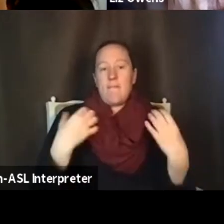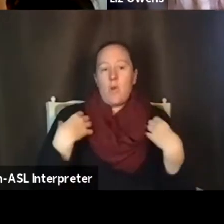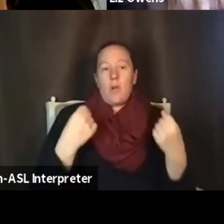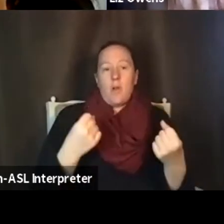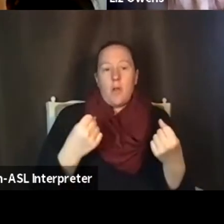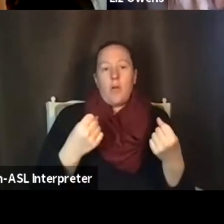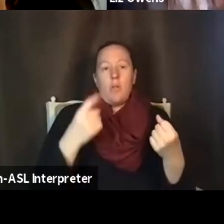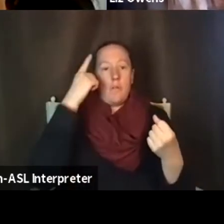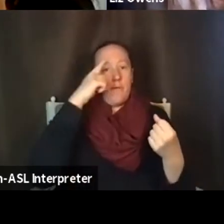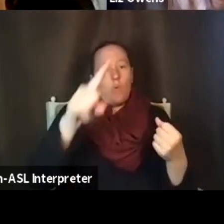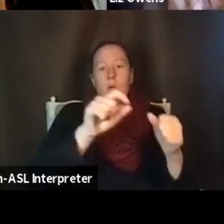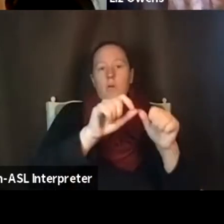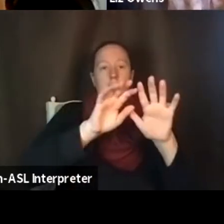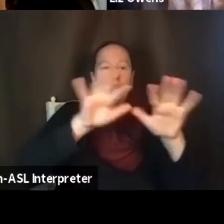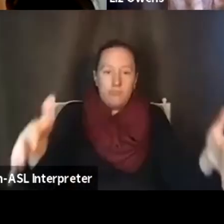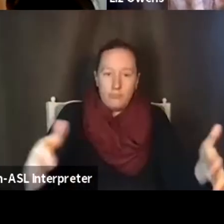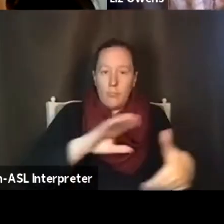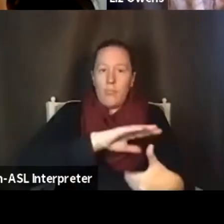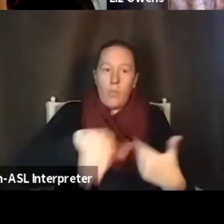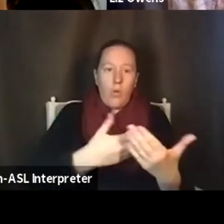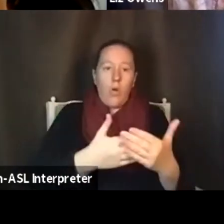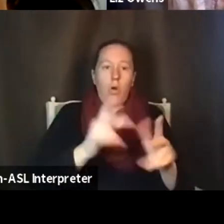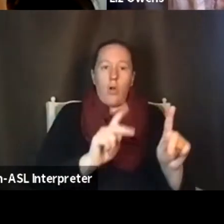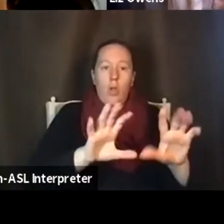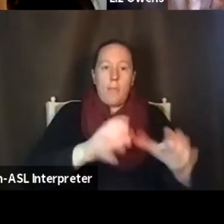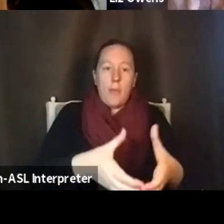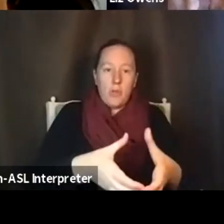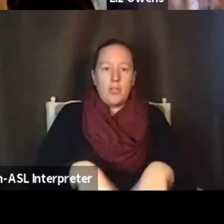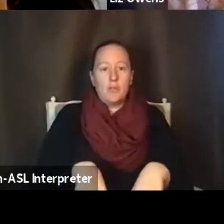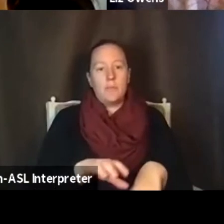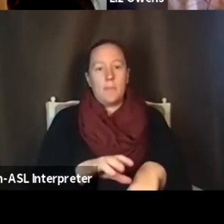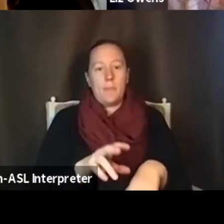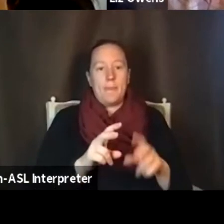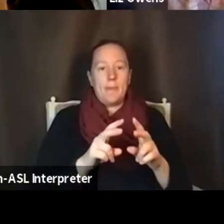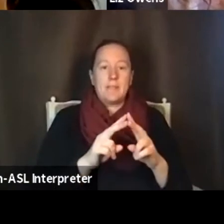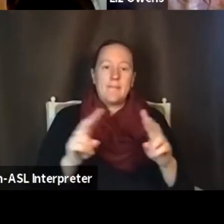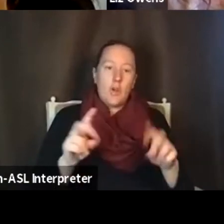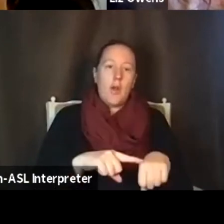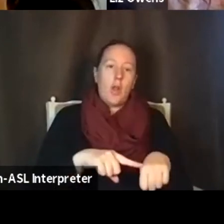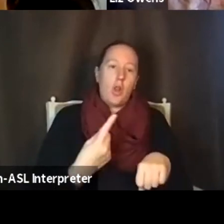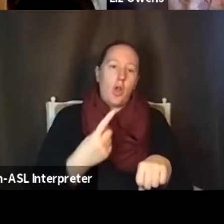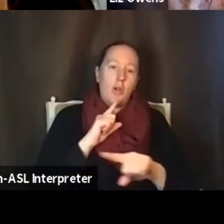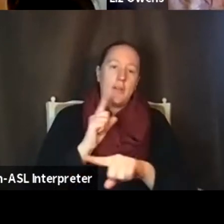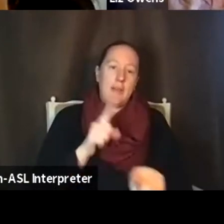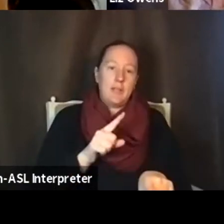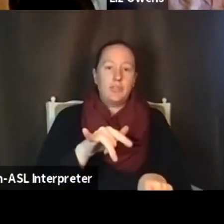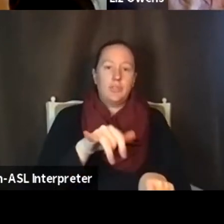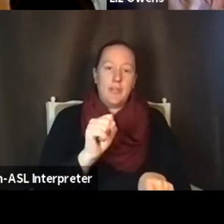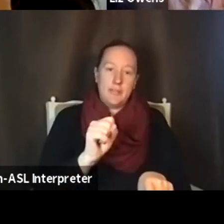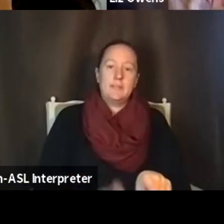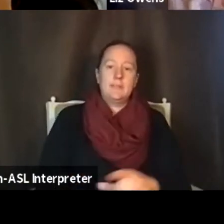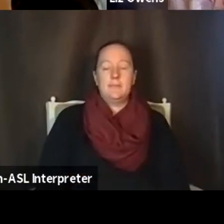larger population health perspective. So that was a really long answer. So yes.